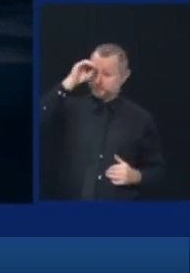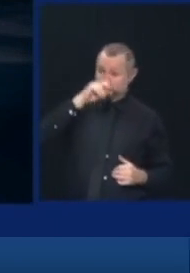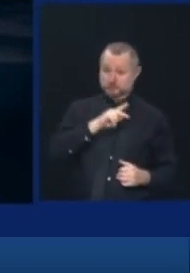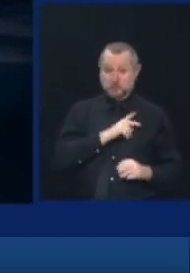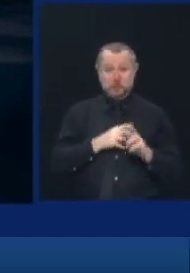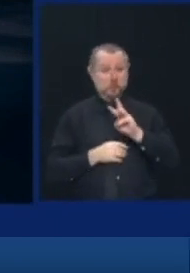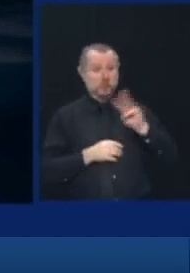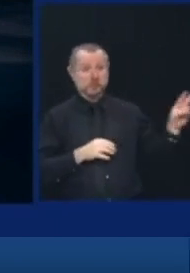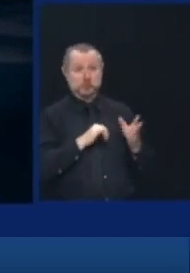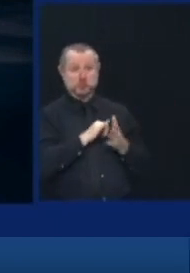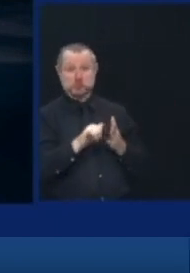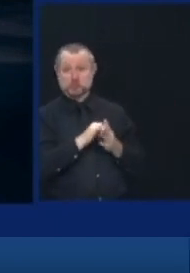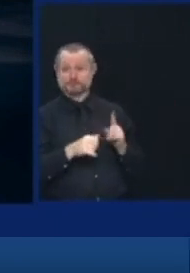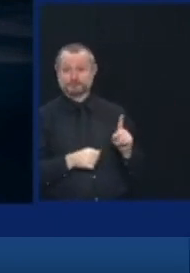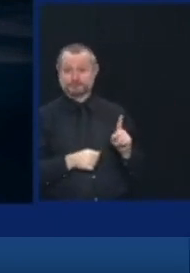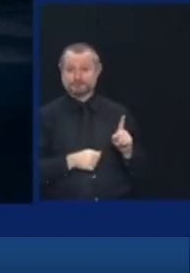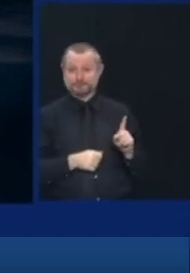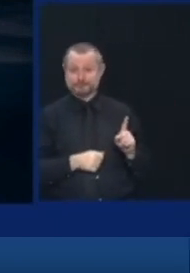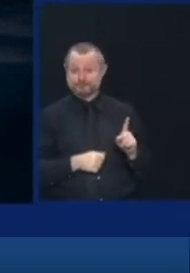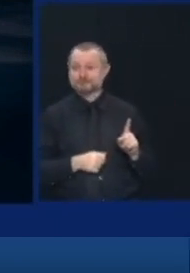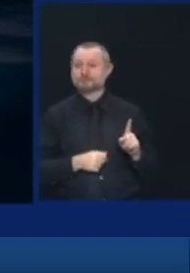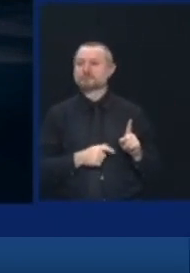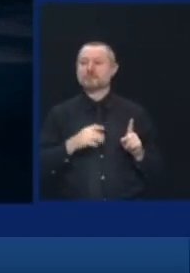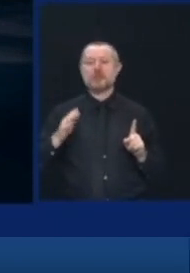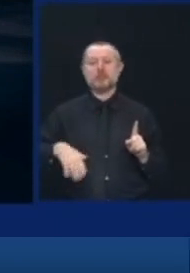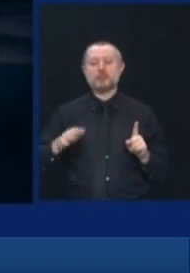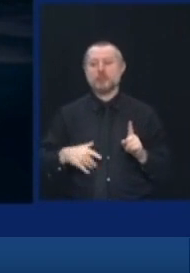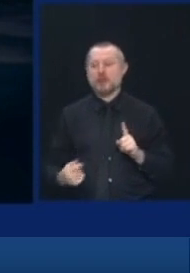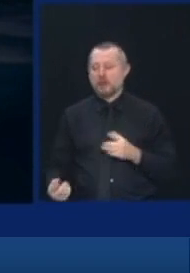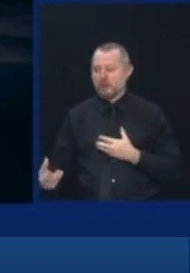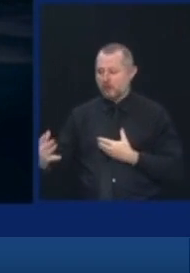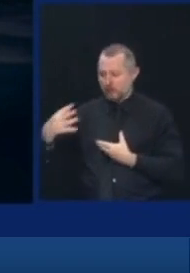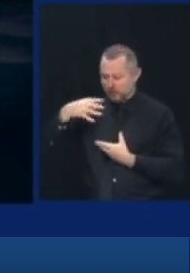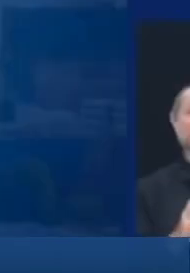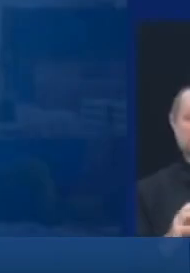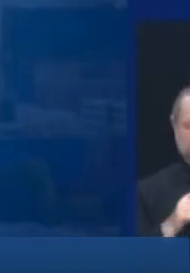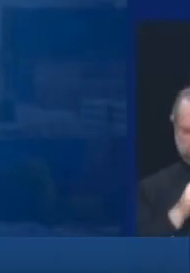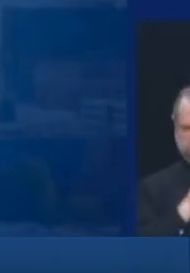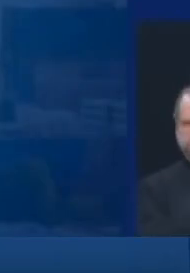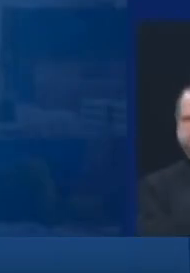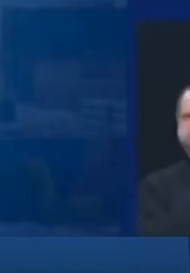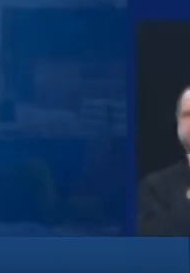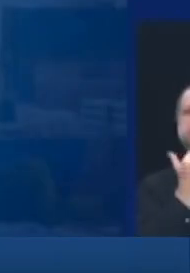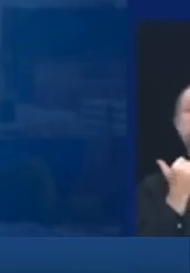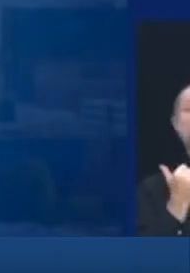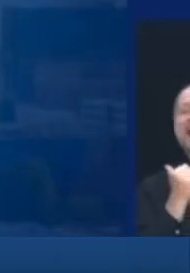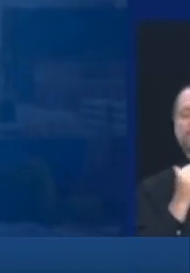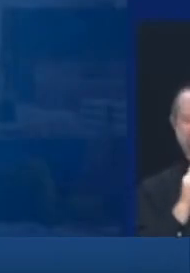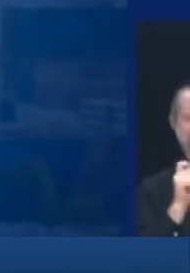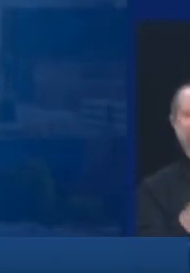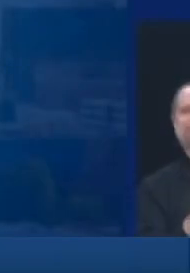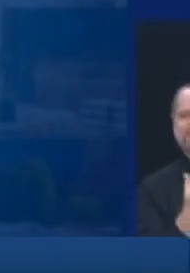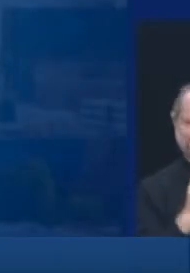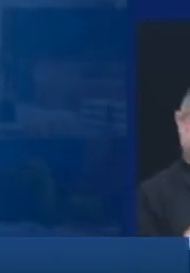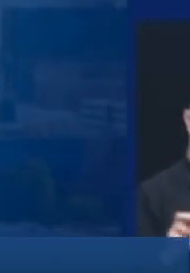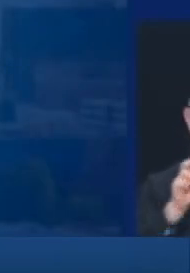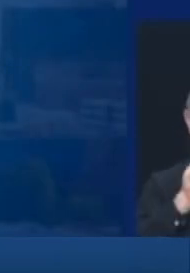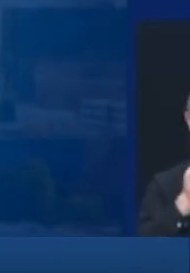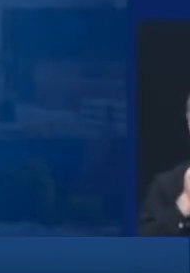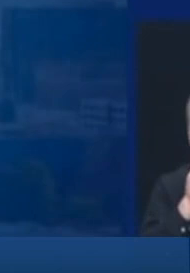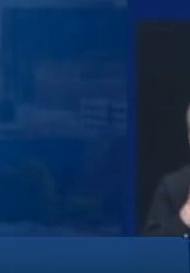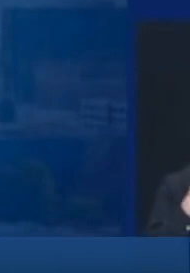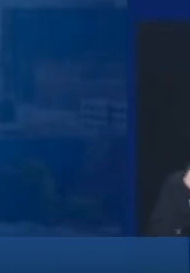never lived the full pain of a COVID's wrath. November 18th, Governor Andrew Cuomo declared parts